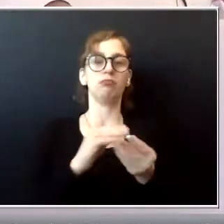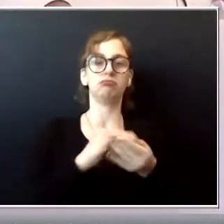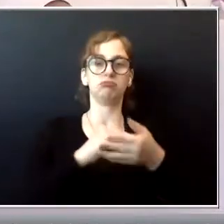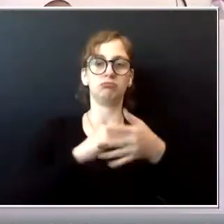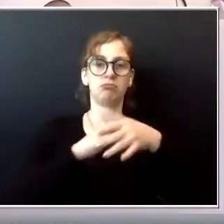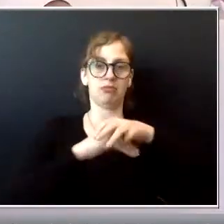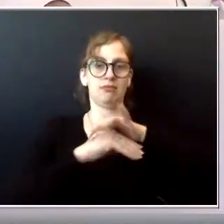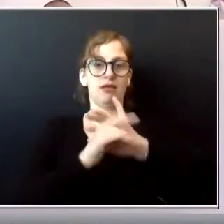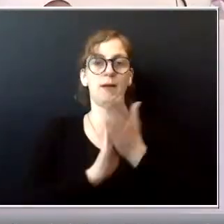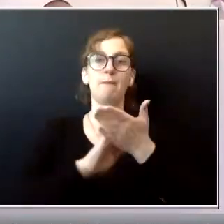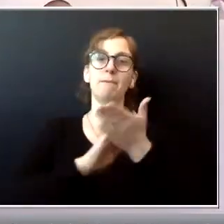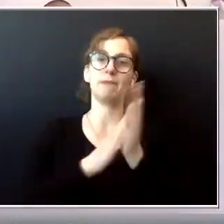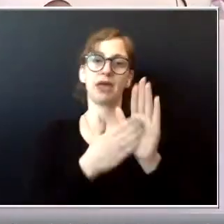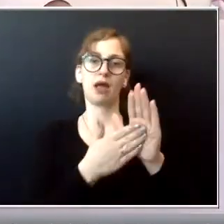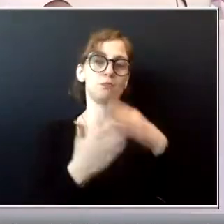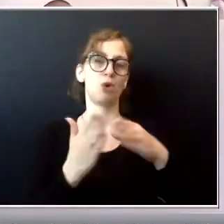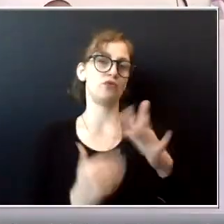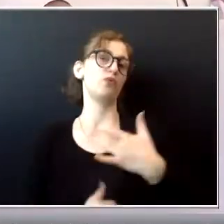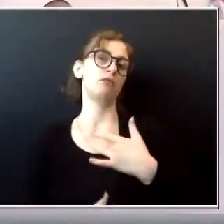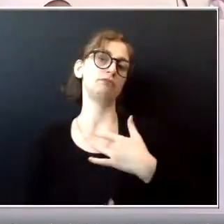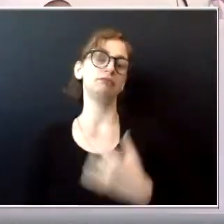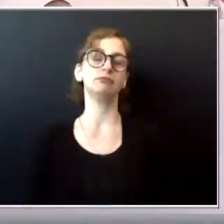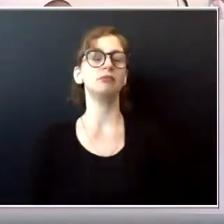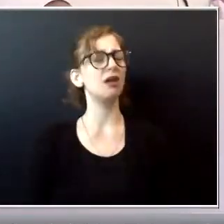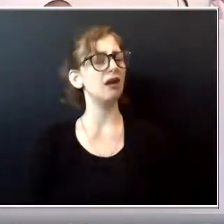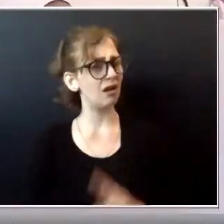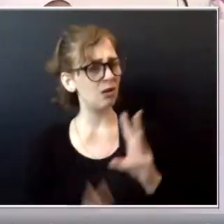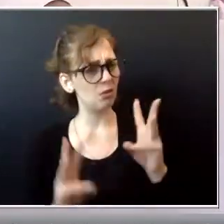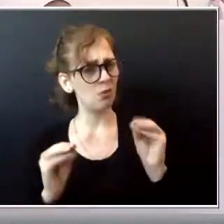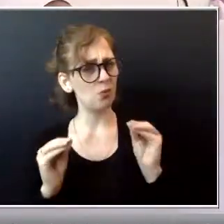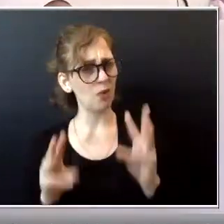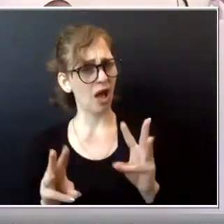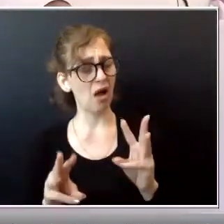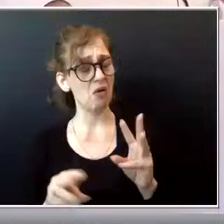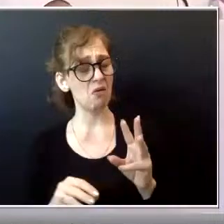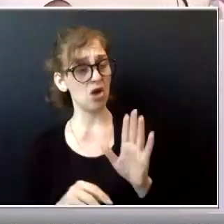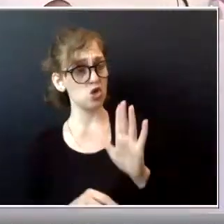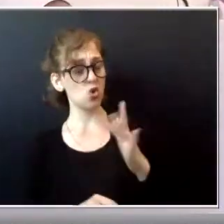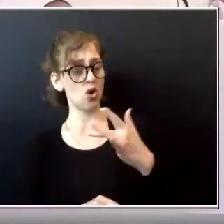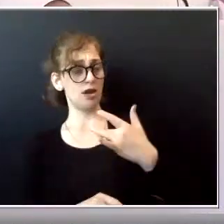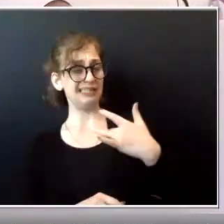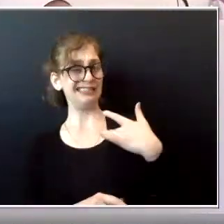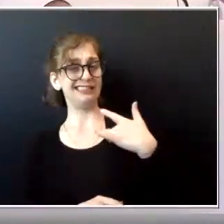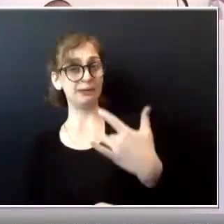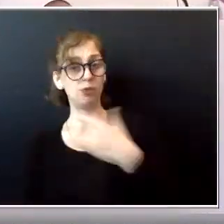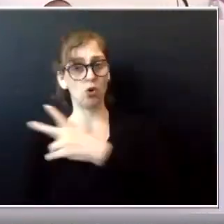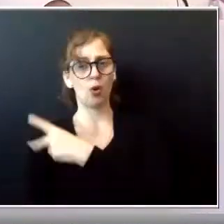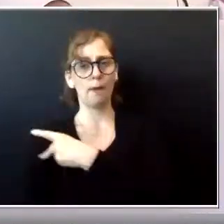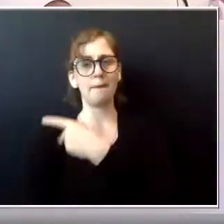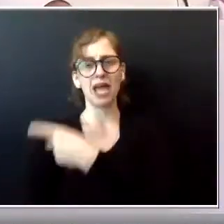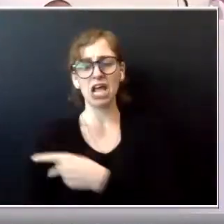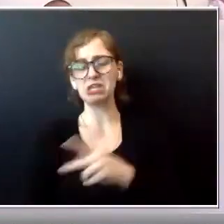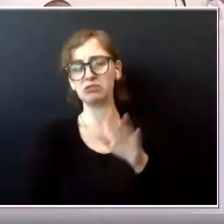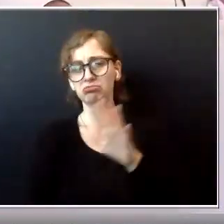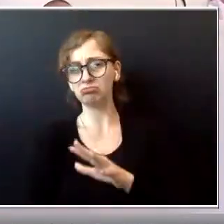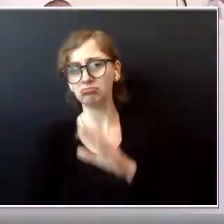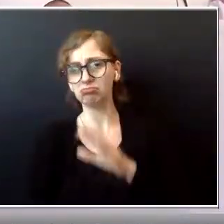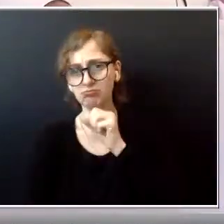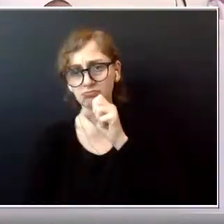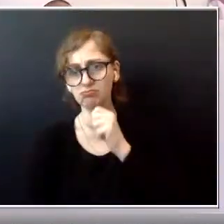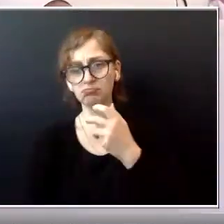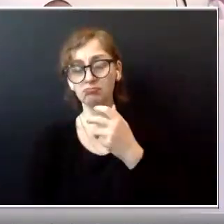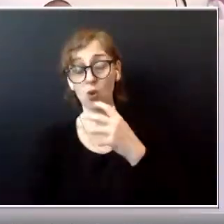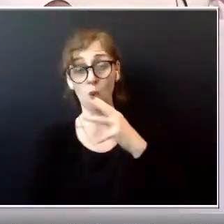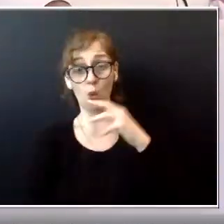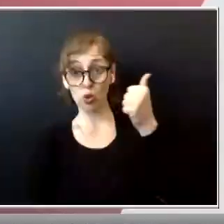have is it typically people in their 70s or older that are getting this procedure? Or do you have young people getting this procedure as